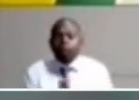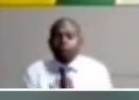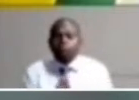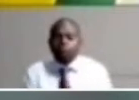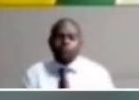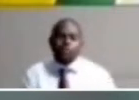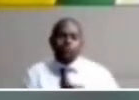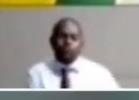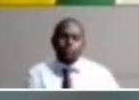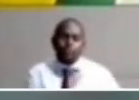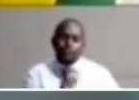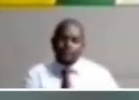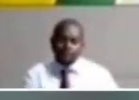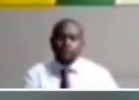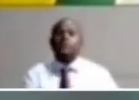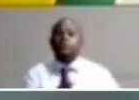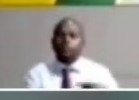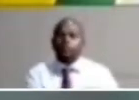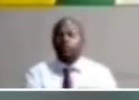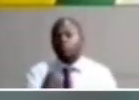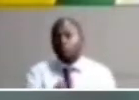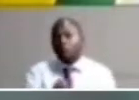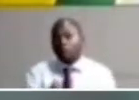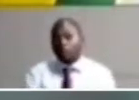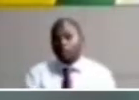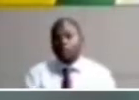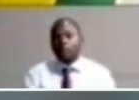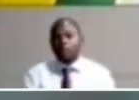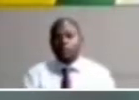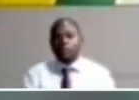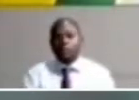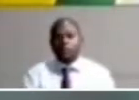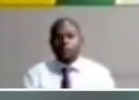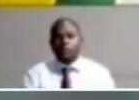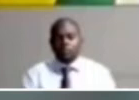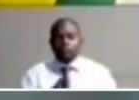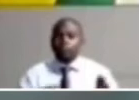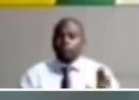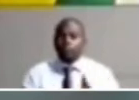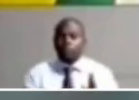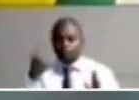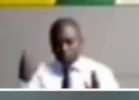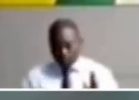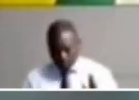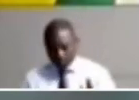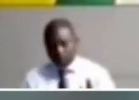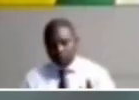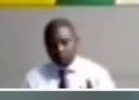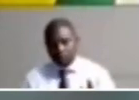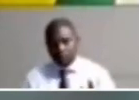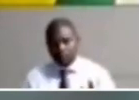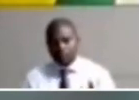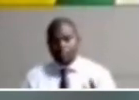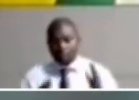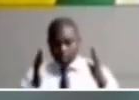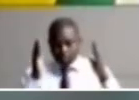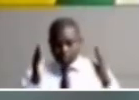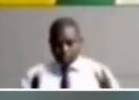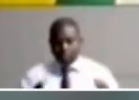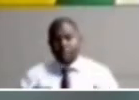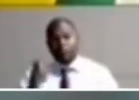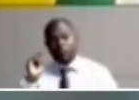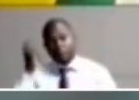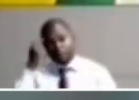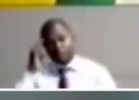groups. They can clarify. The main point is that the main part of the government